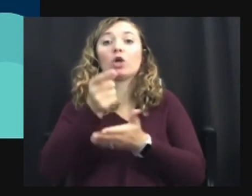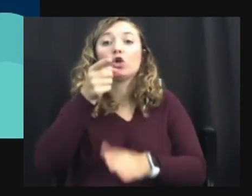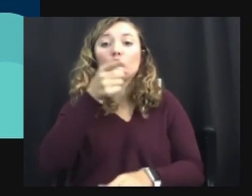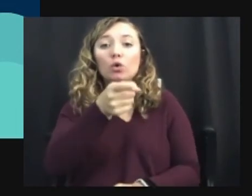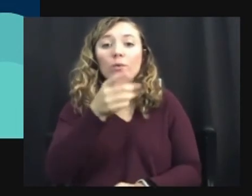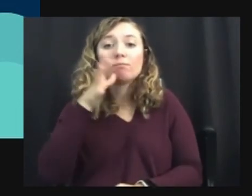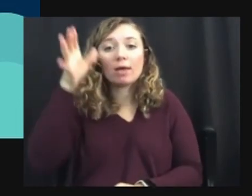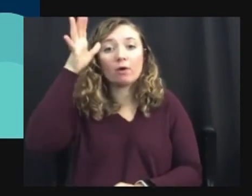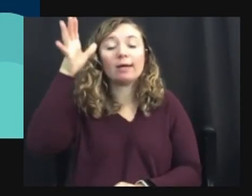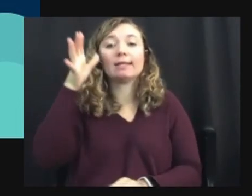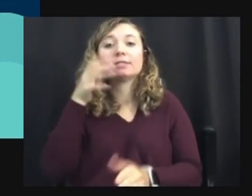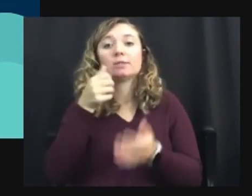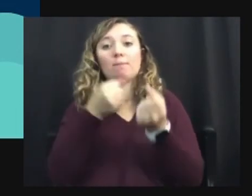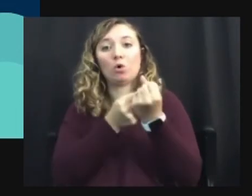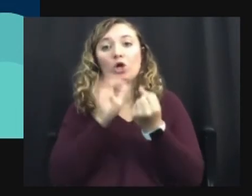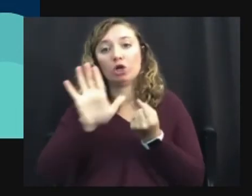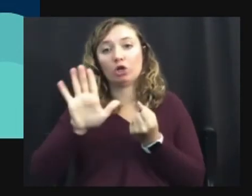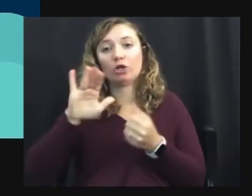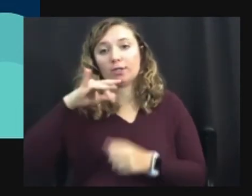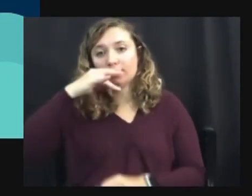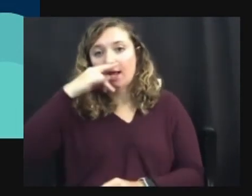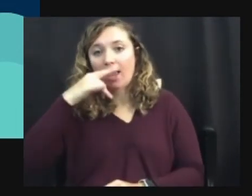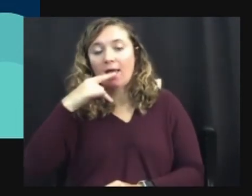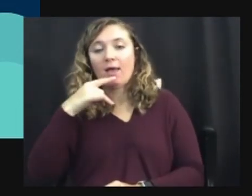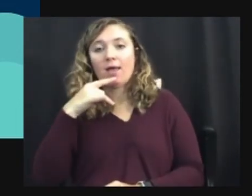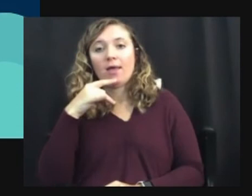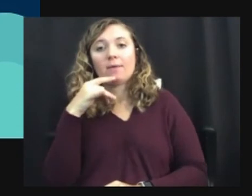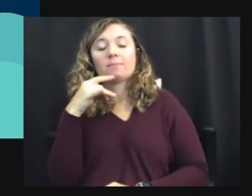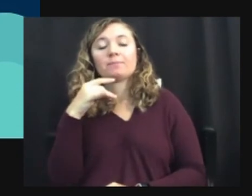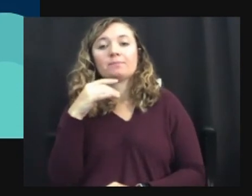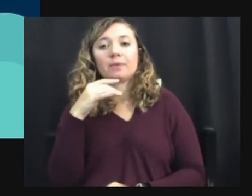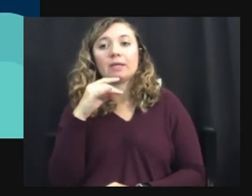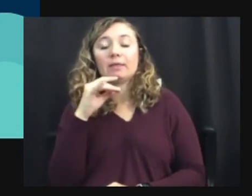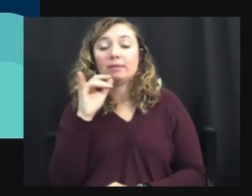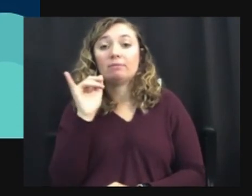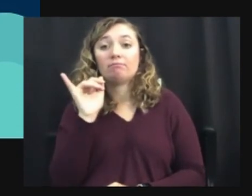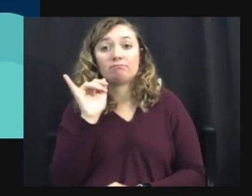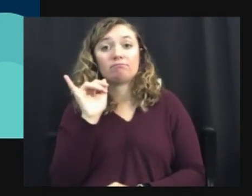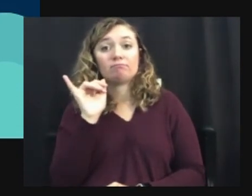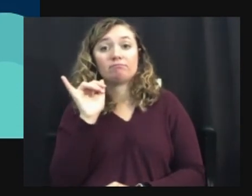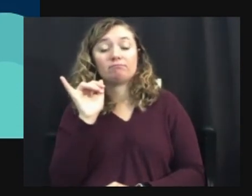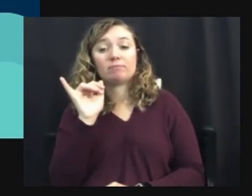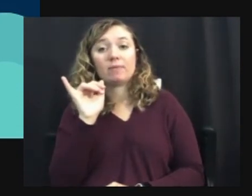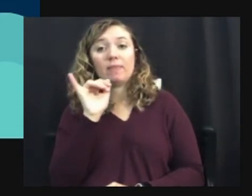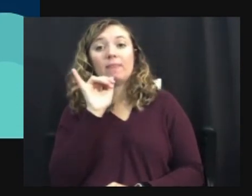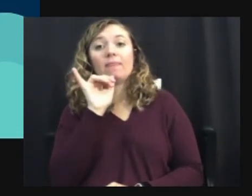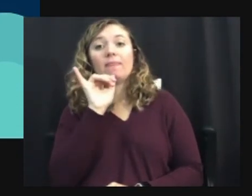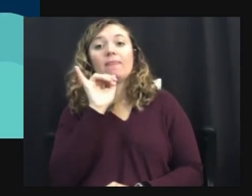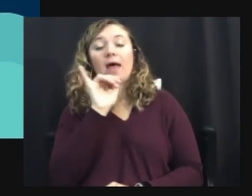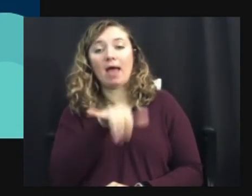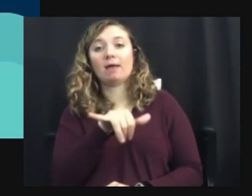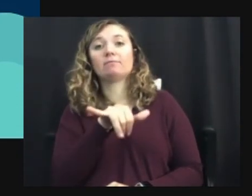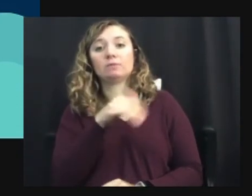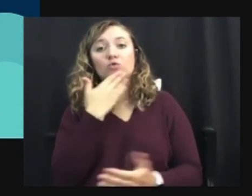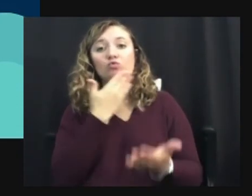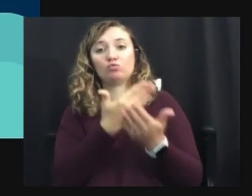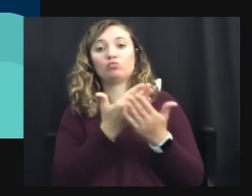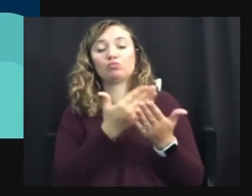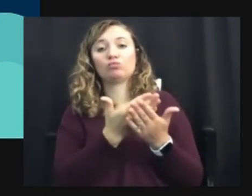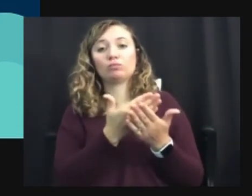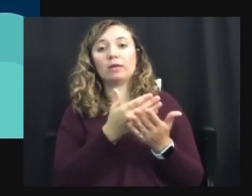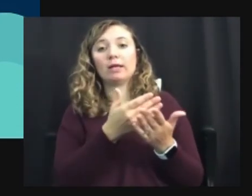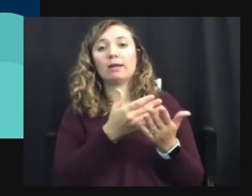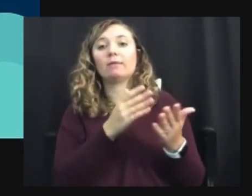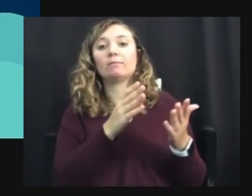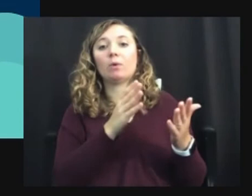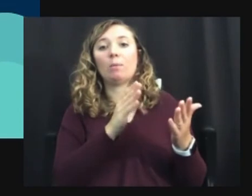good. When they're doing things that you can see they're trying to help them build tolerance or to